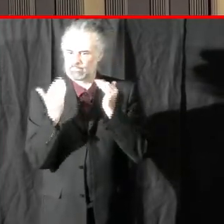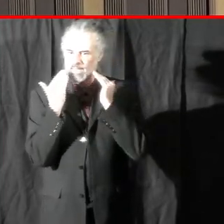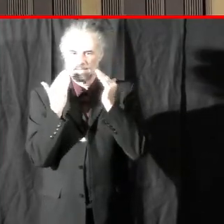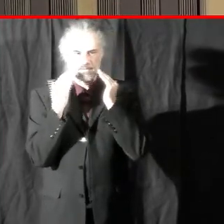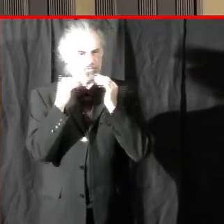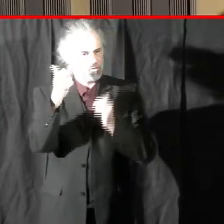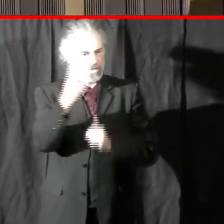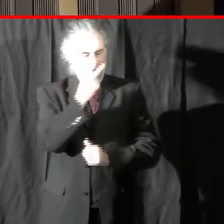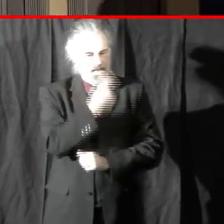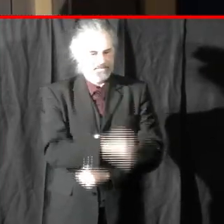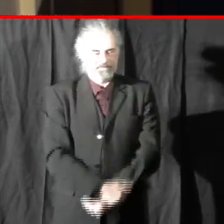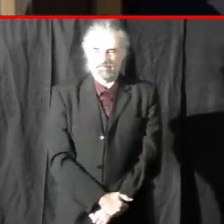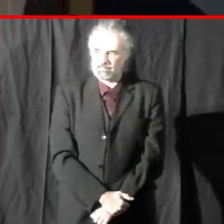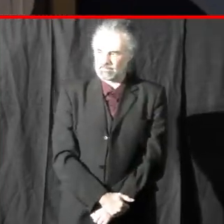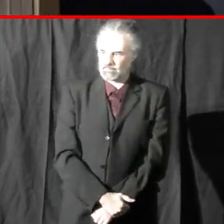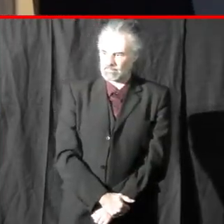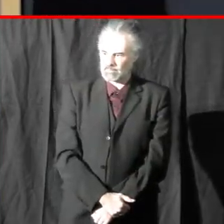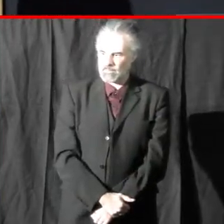night.